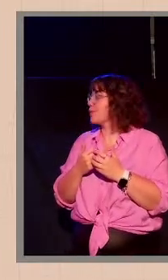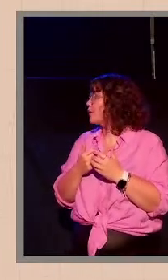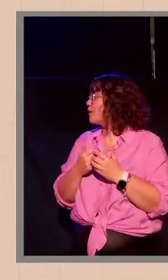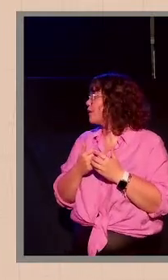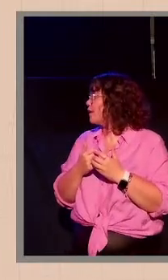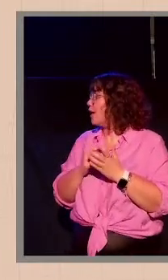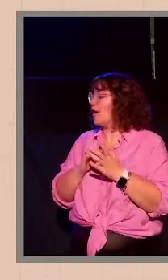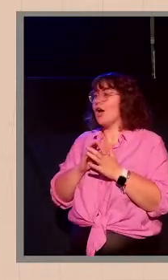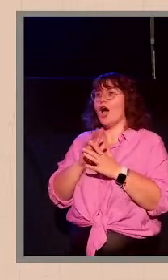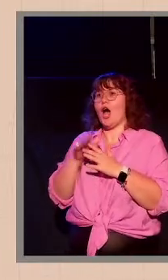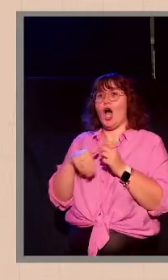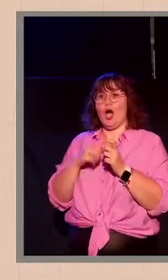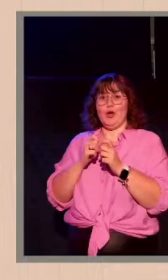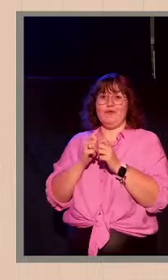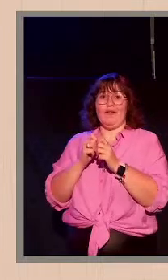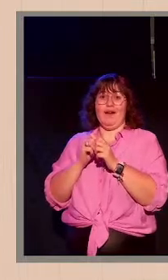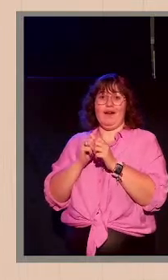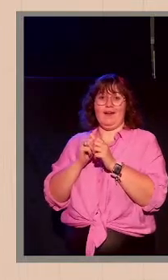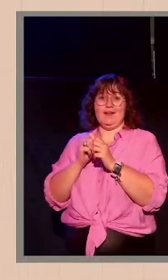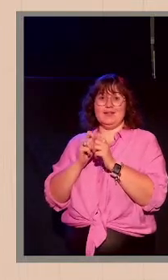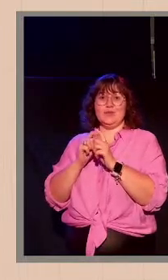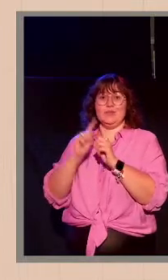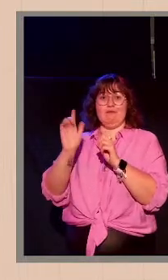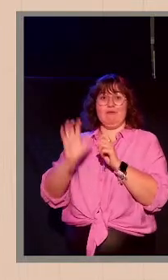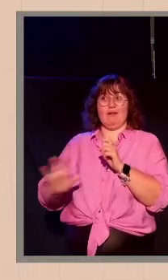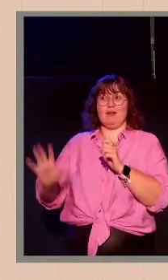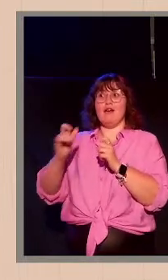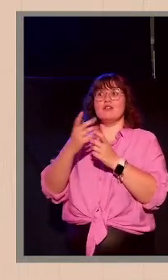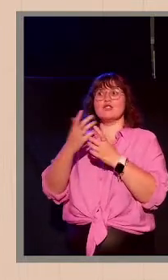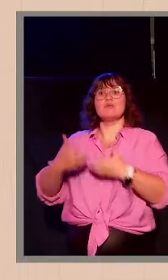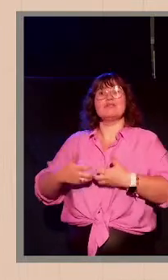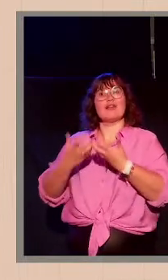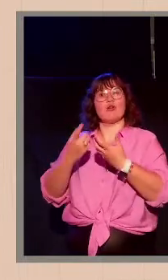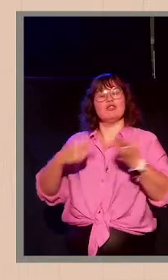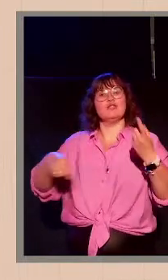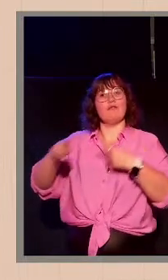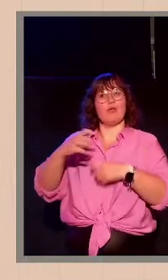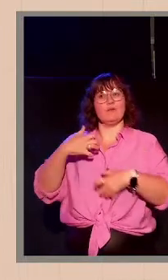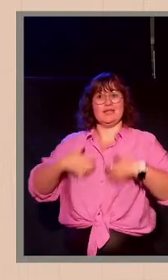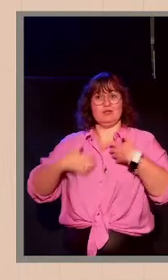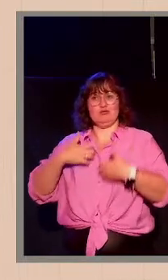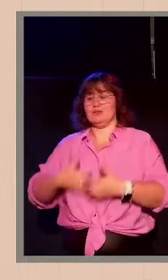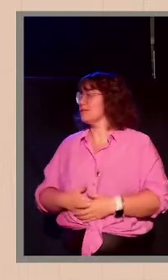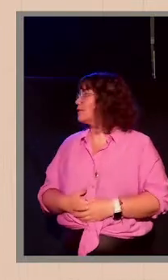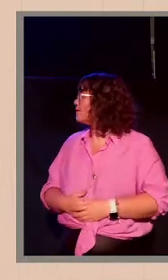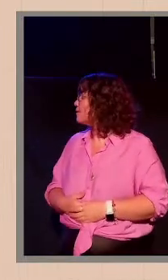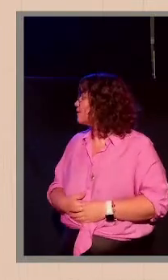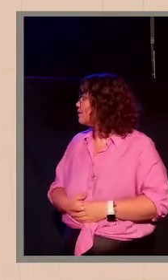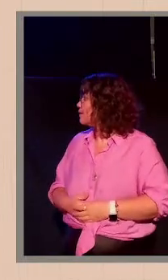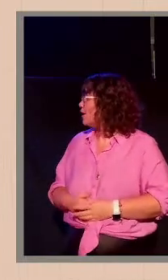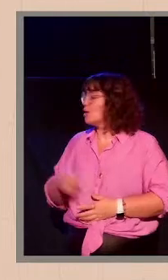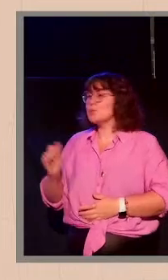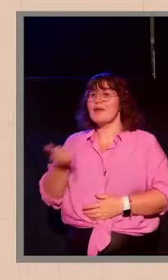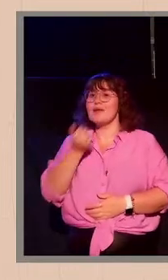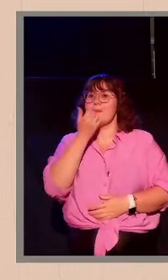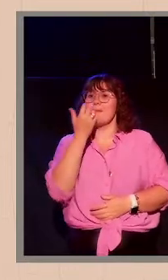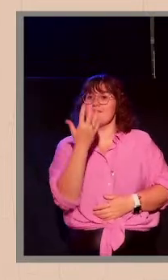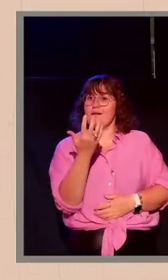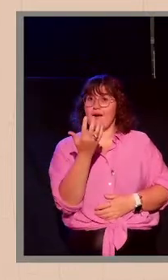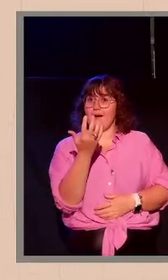OSC. So we're going to get, back just a little bit of technology here for those who are interested. So with this one, number